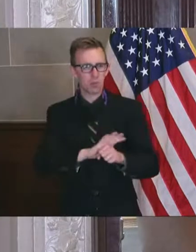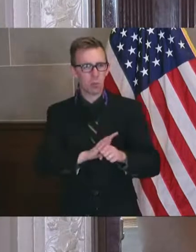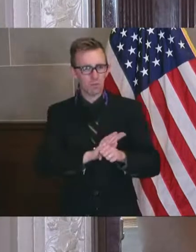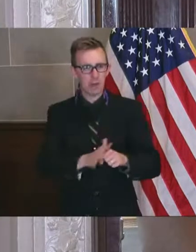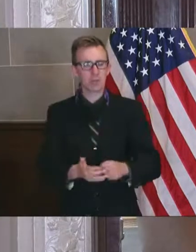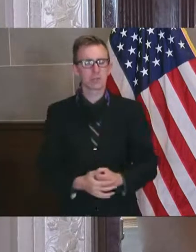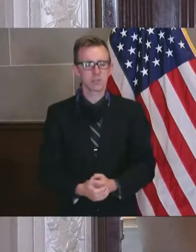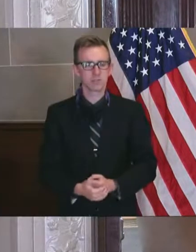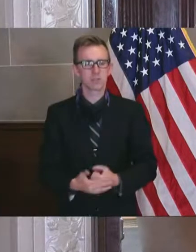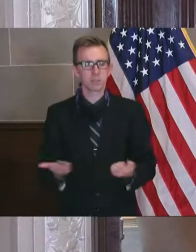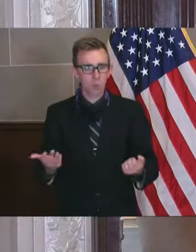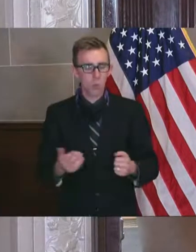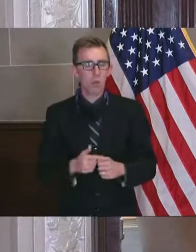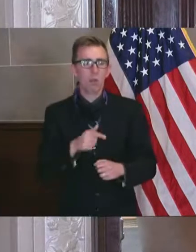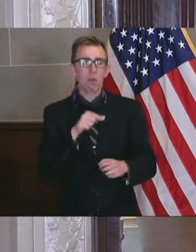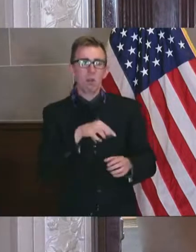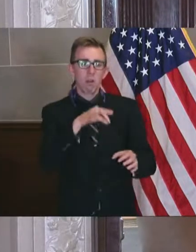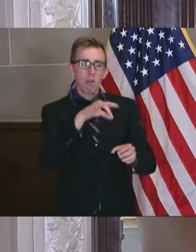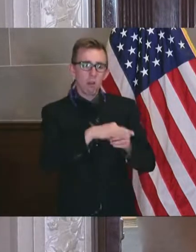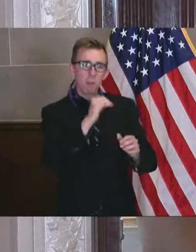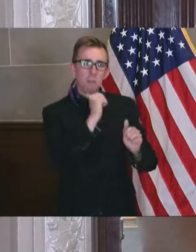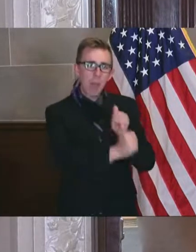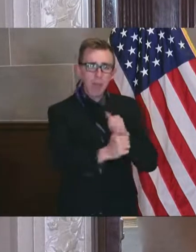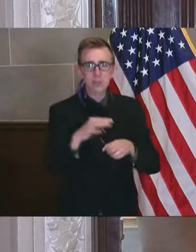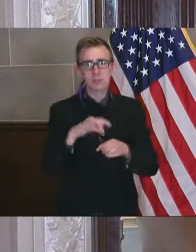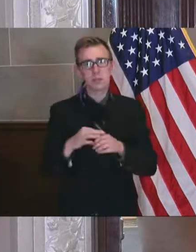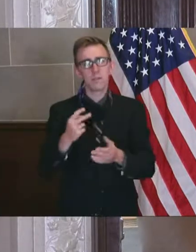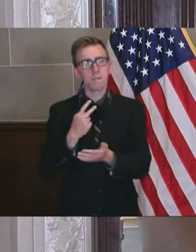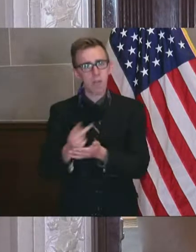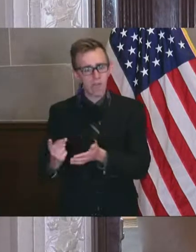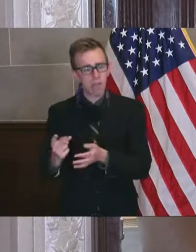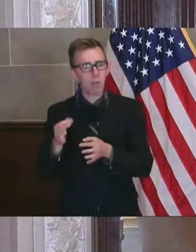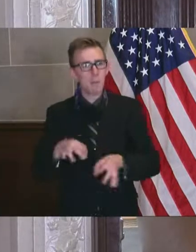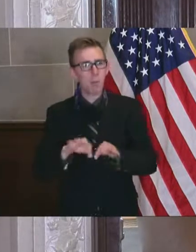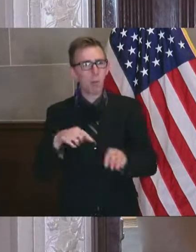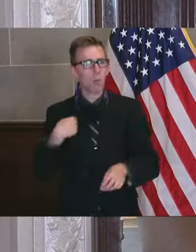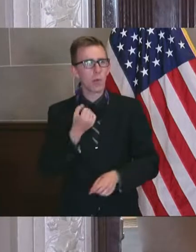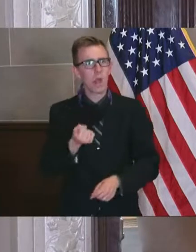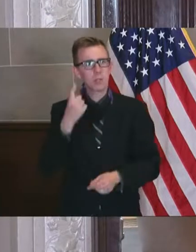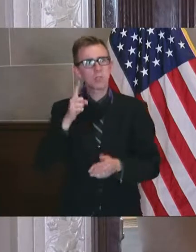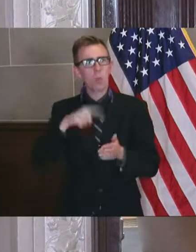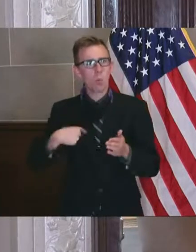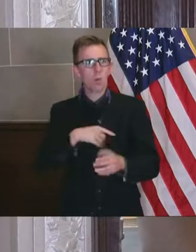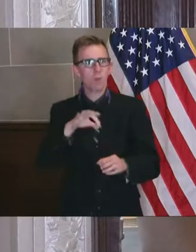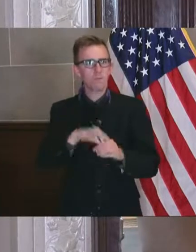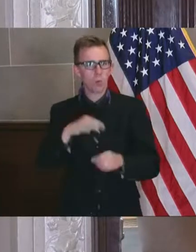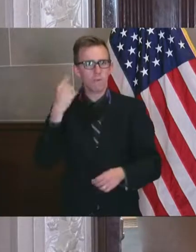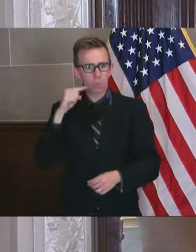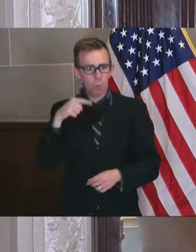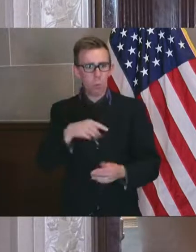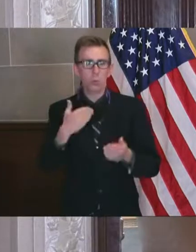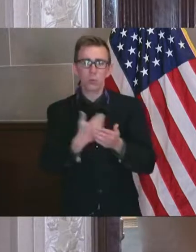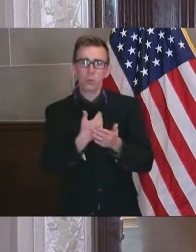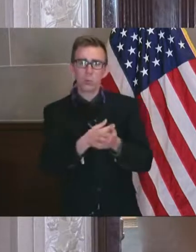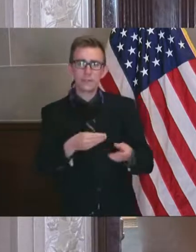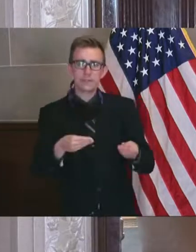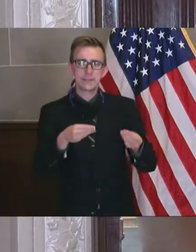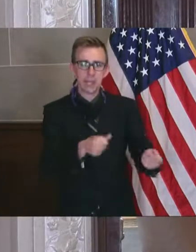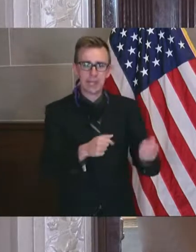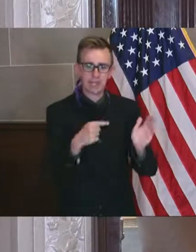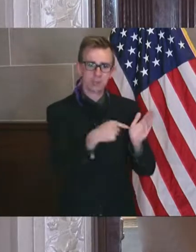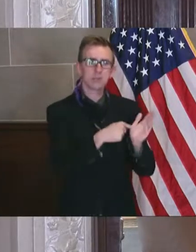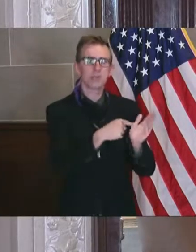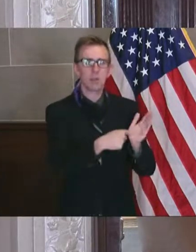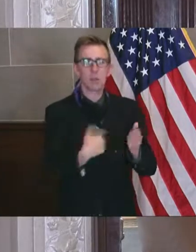So pass or fail, it is important that we understand the implications of what would be a new spending bill out of